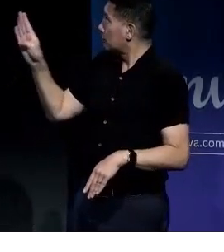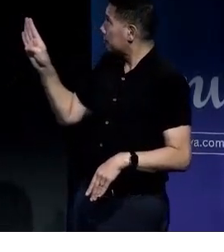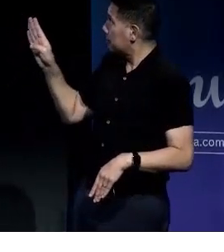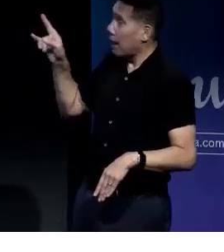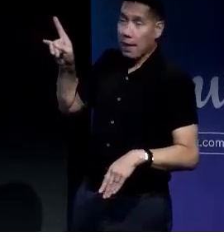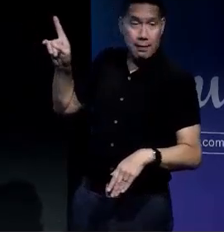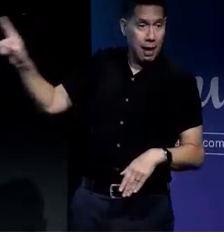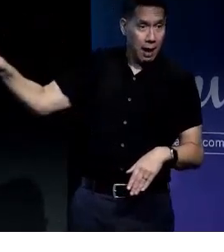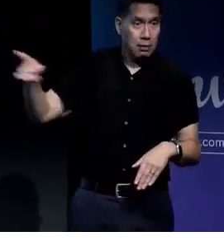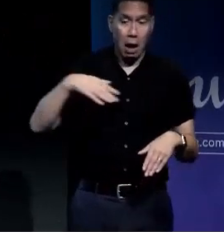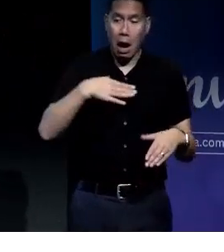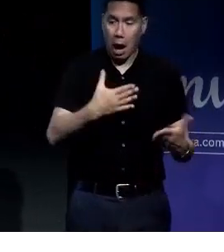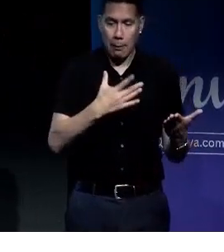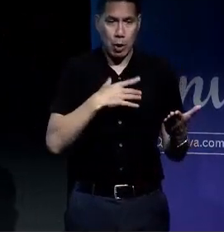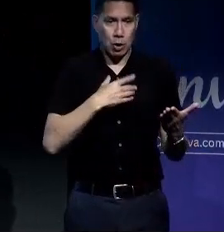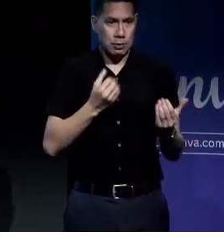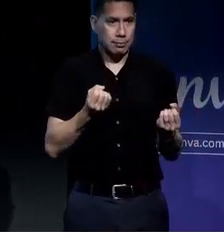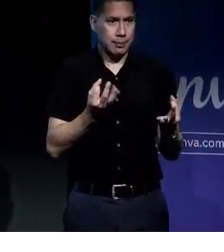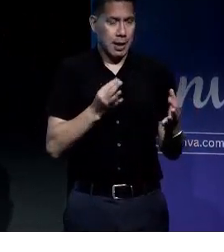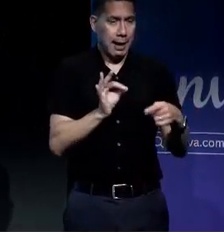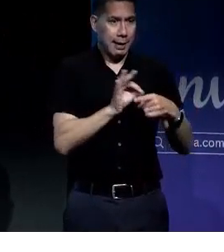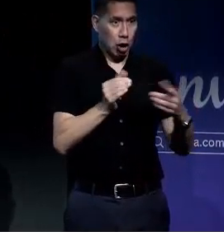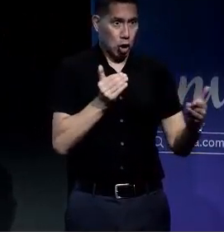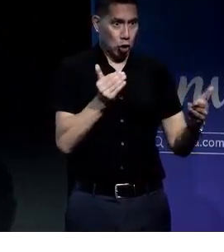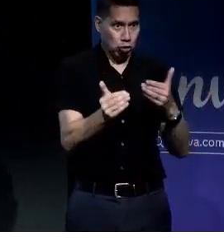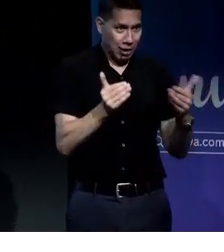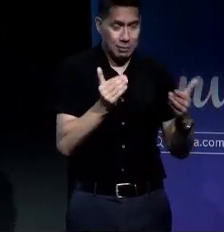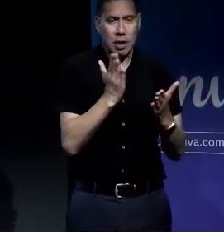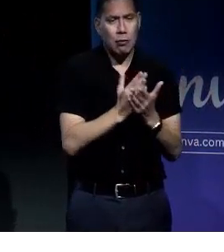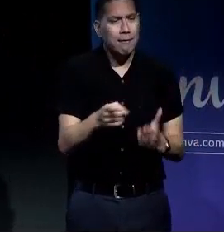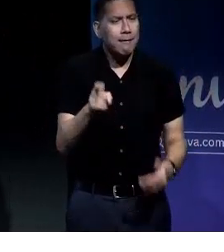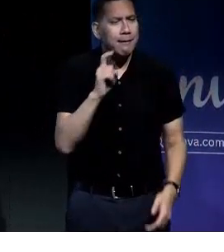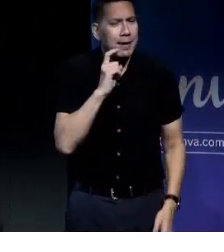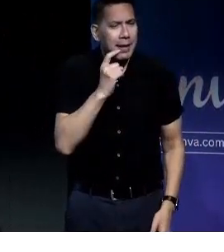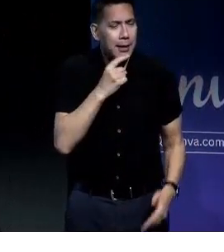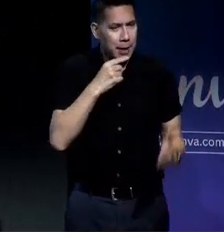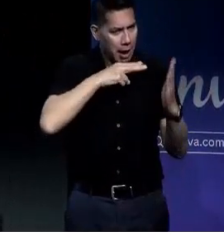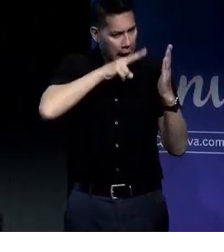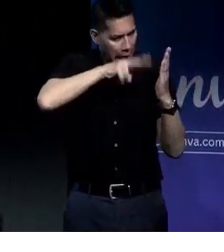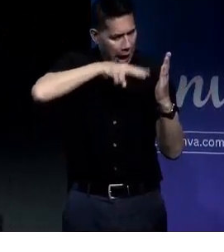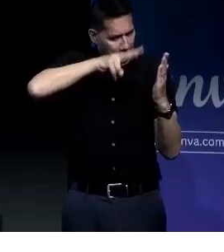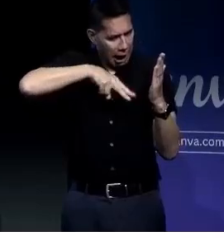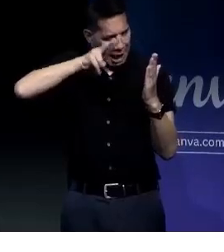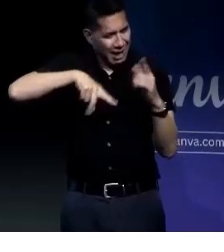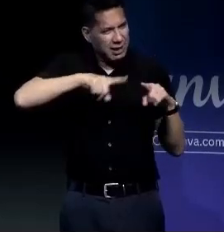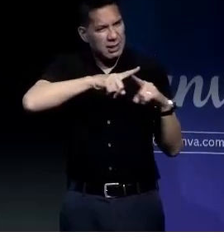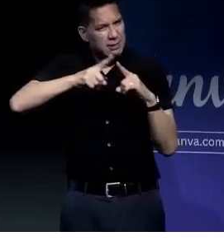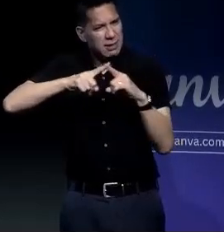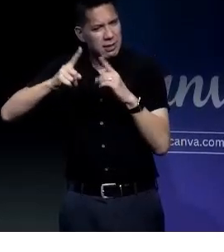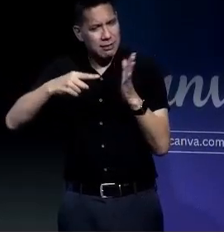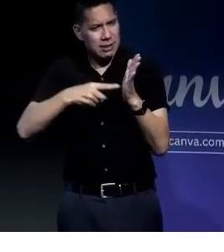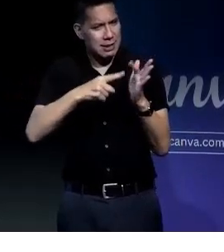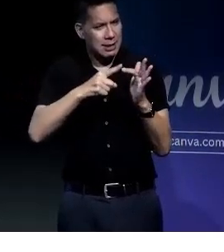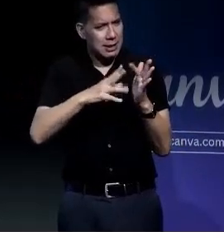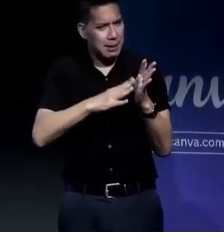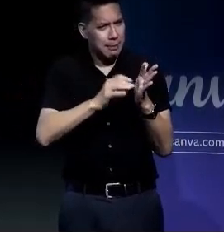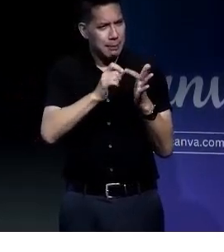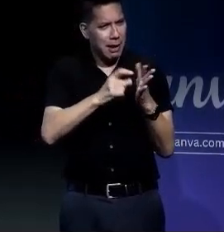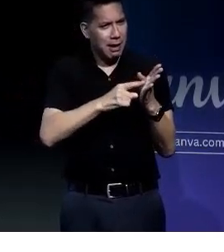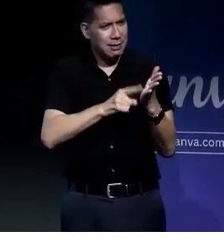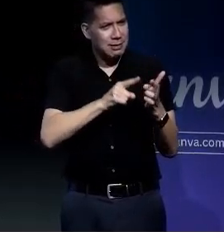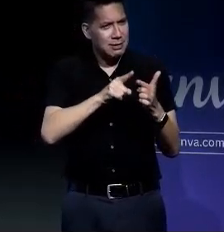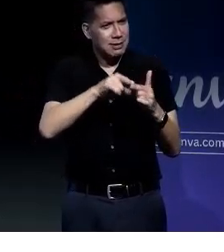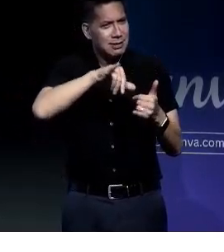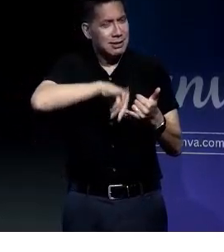here that do not pass contrast. It's really funny. I was looking at all these templates and so